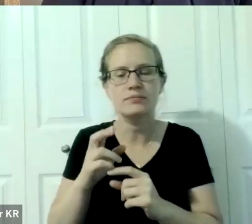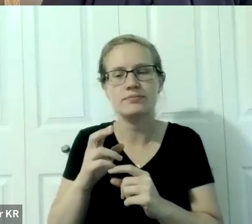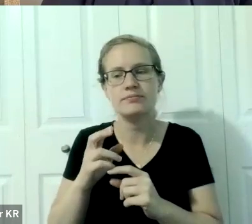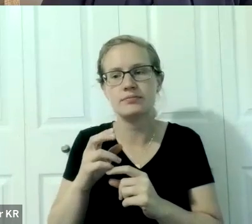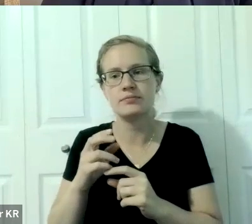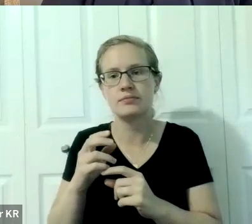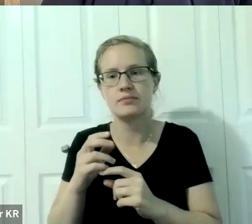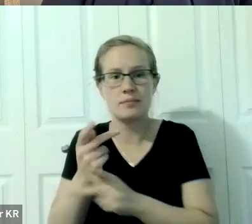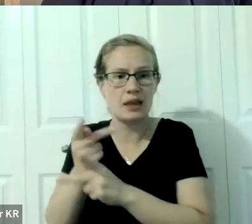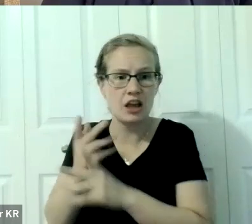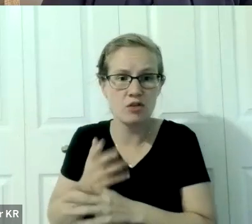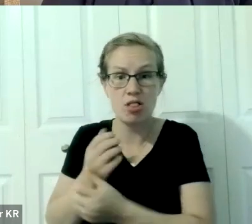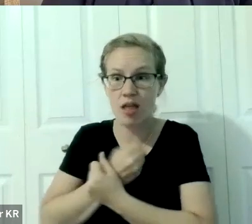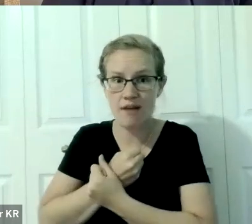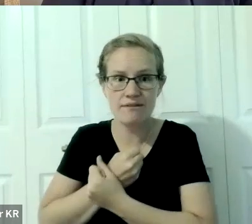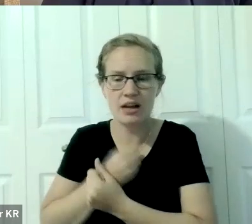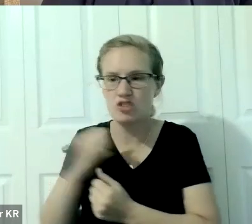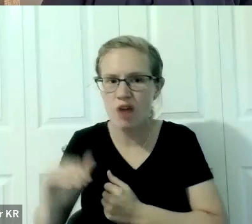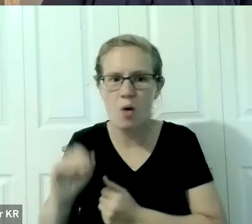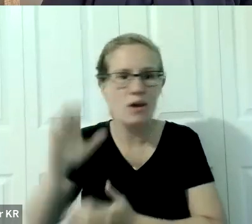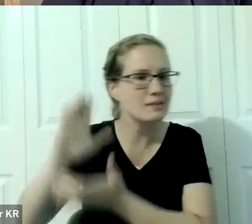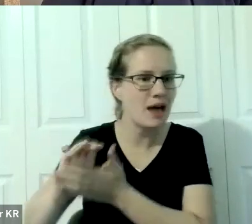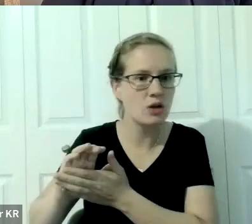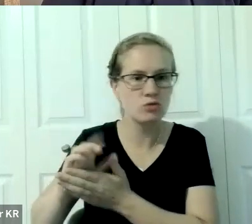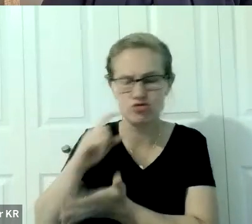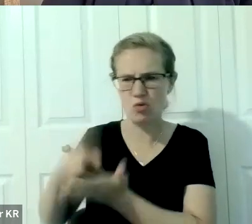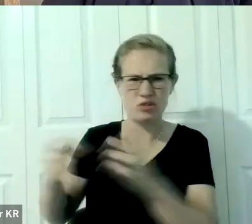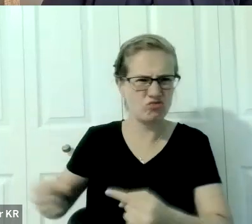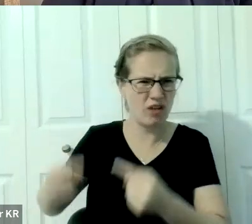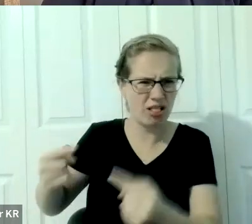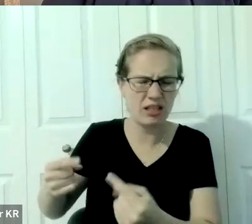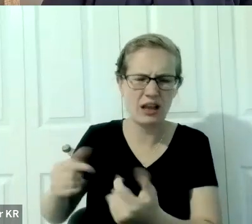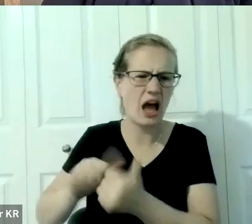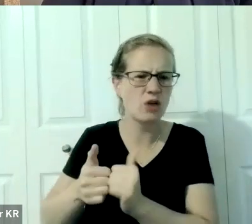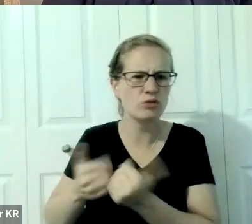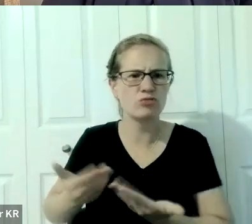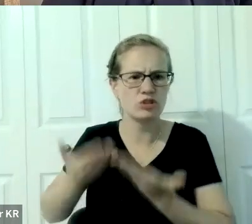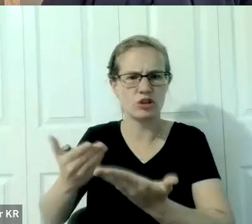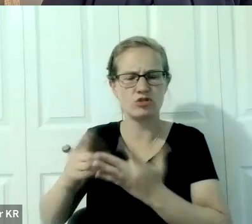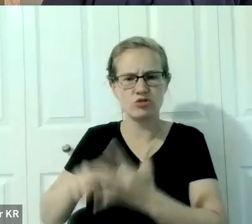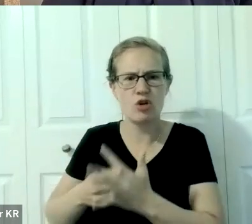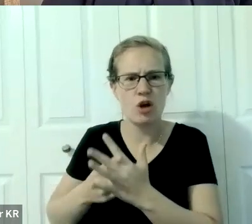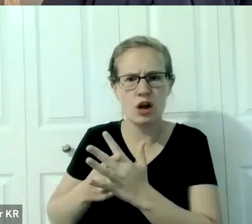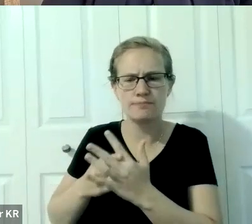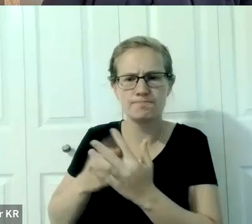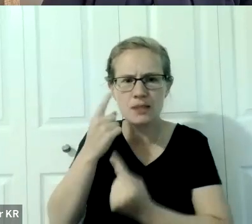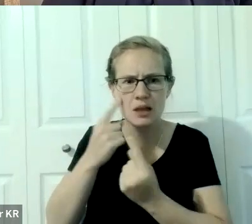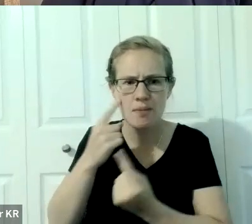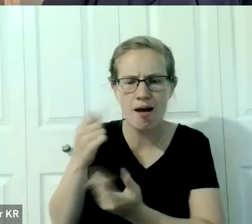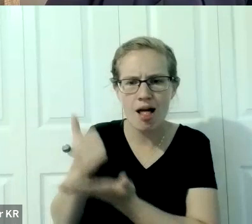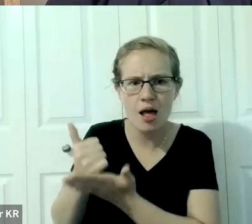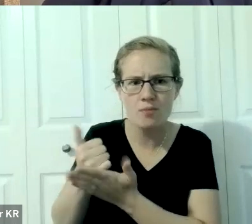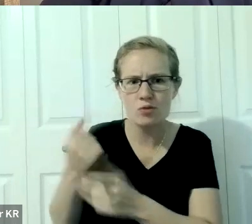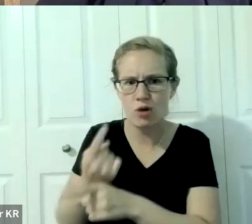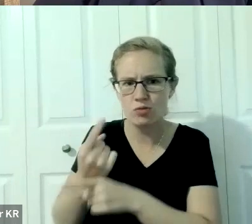someone who loves someone, a child or a spouse, they see them struggling. How would you suggest they start to think about getting into the proper